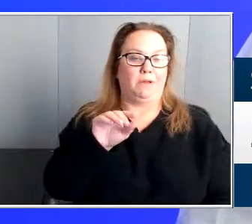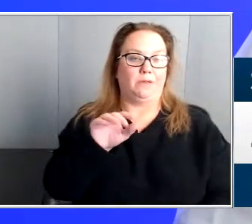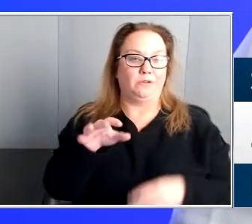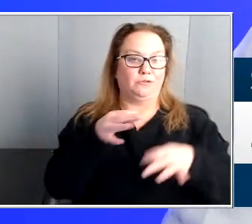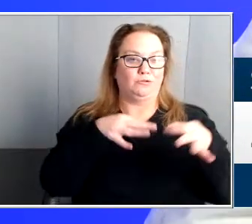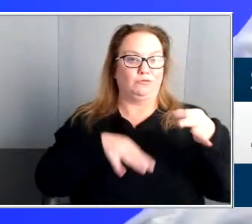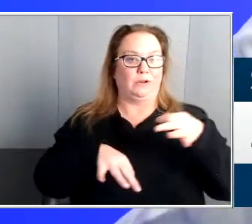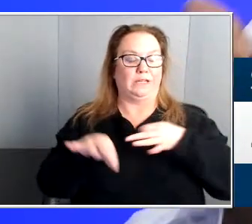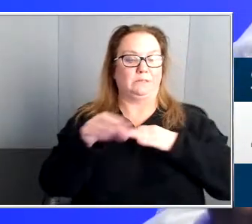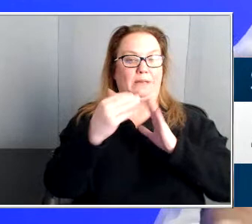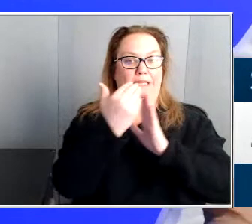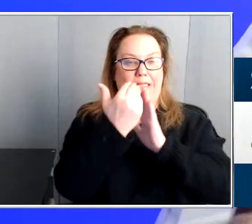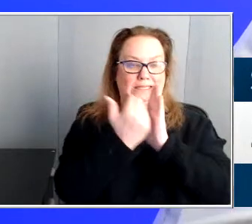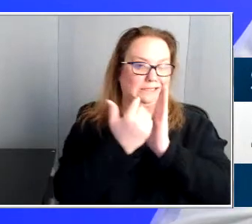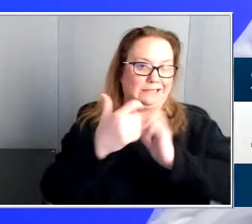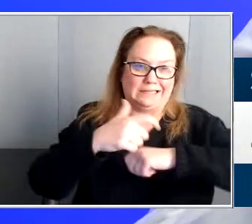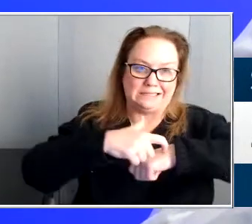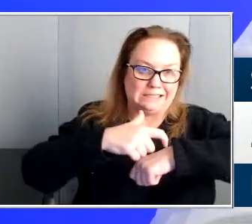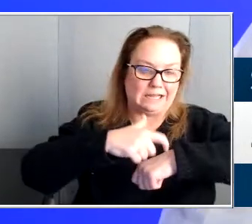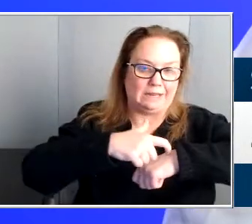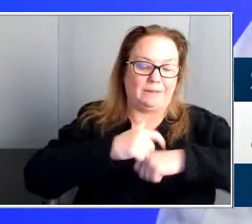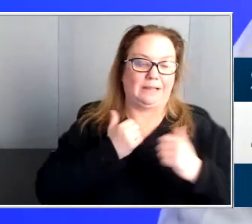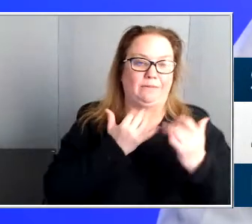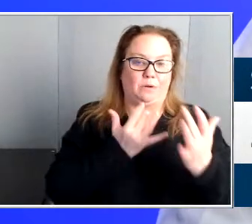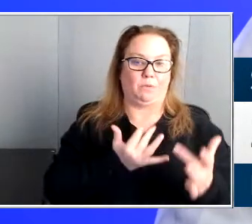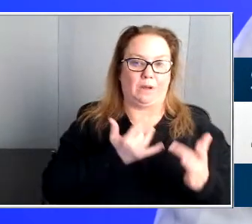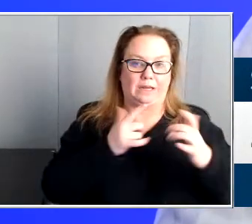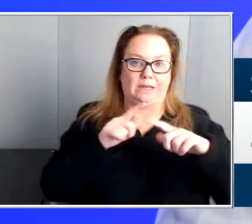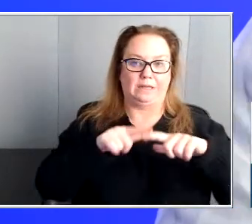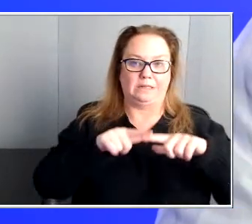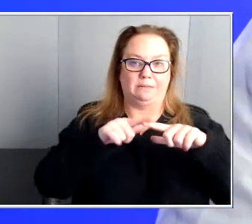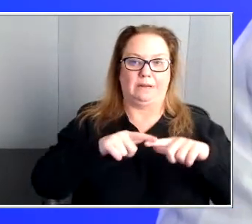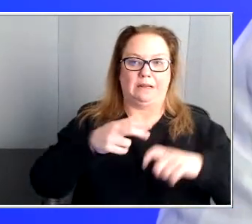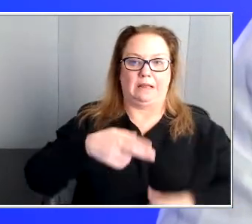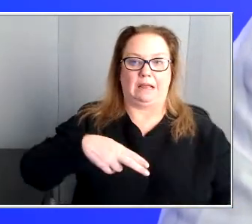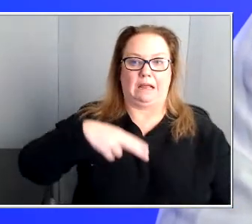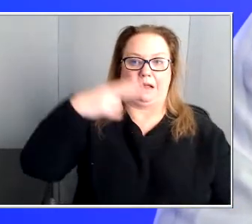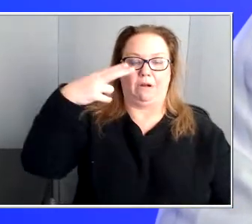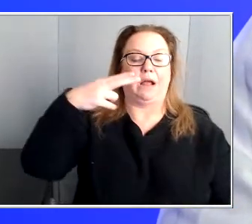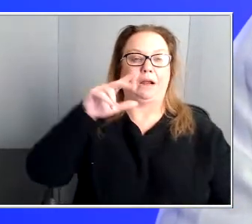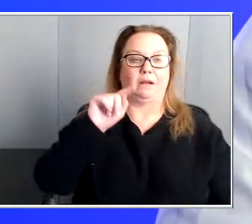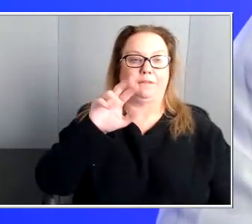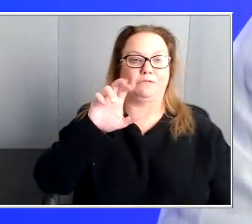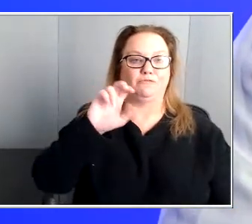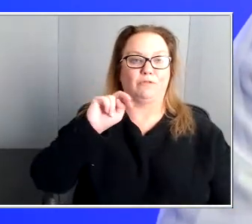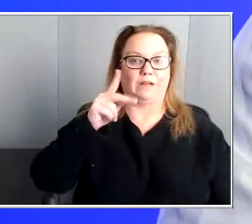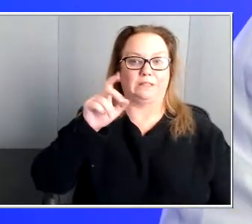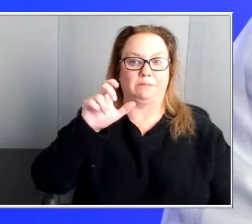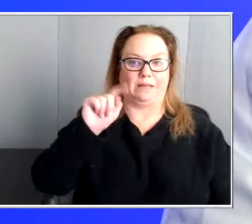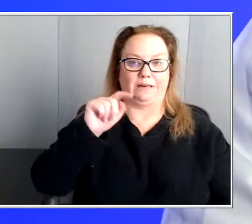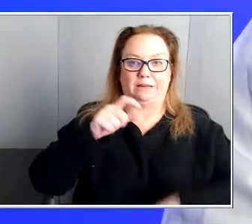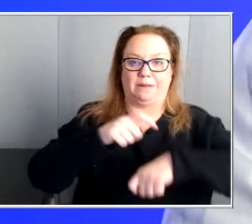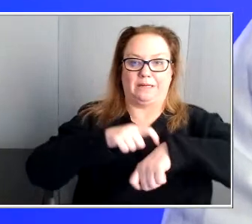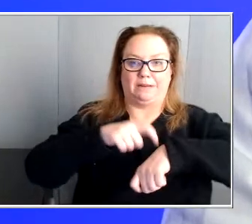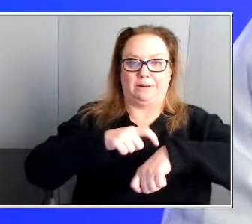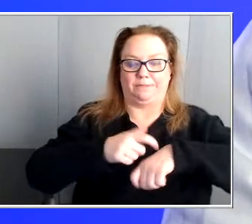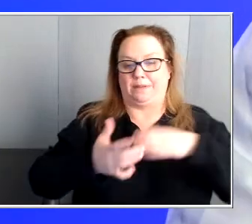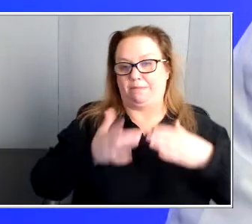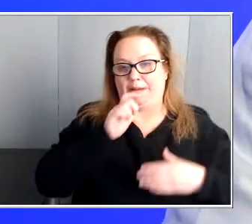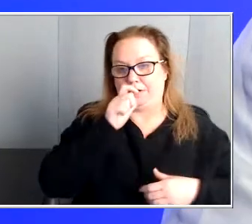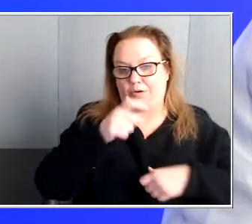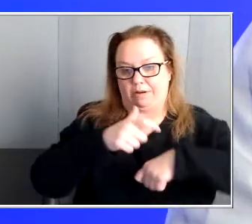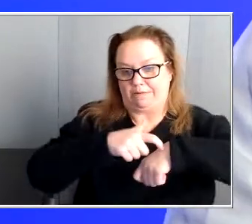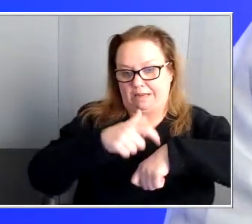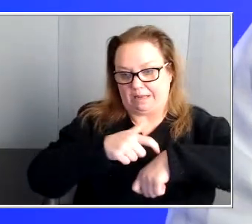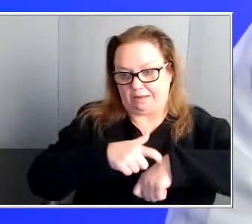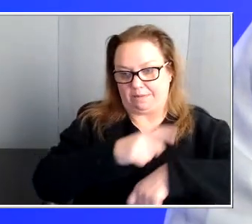list takes time, and then they have to wait. Depending on how high they are on the transplant list, it can take time, and we may not have that much time.